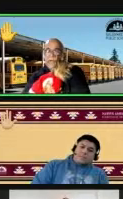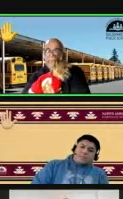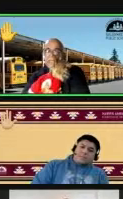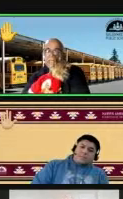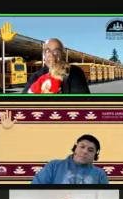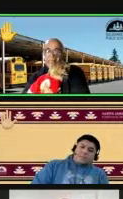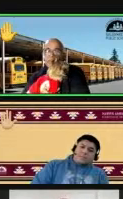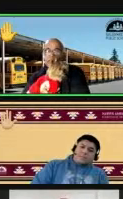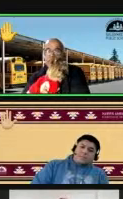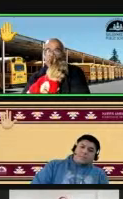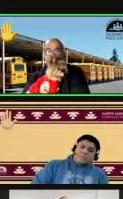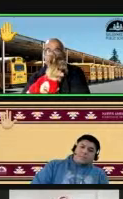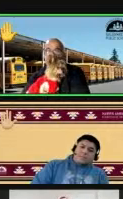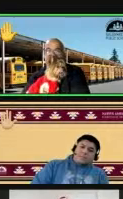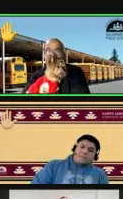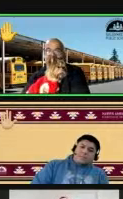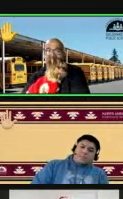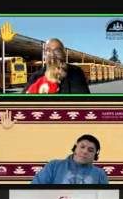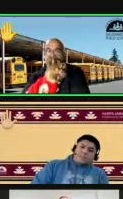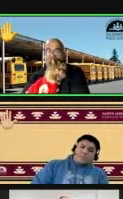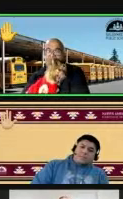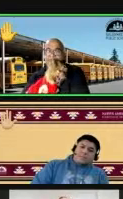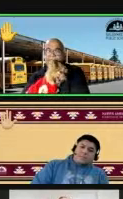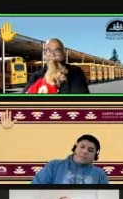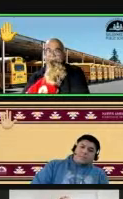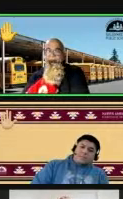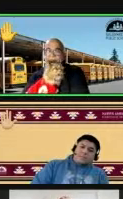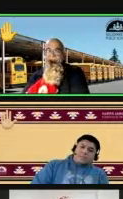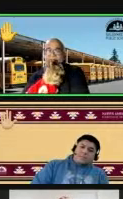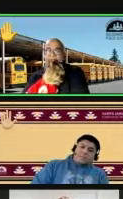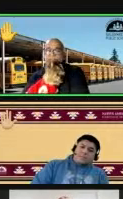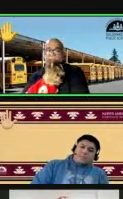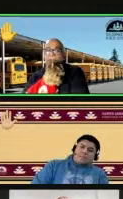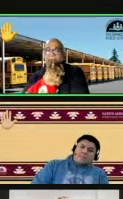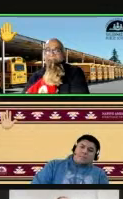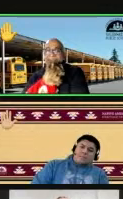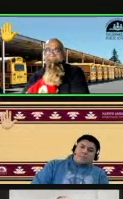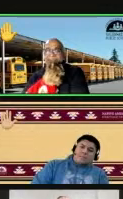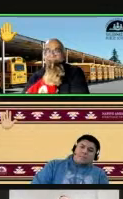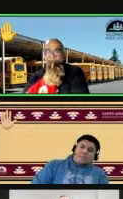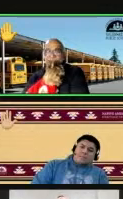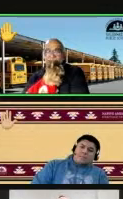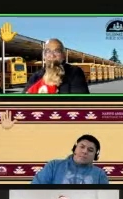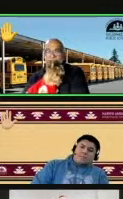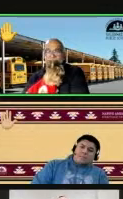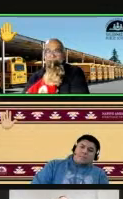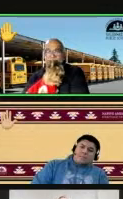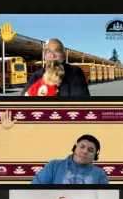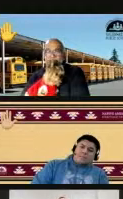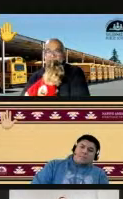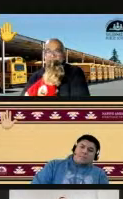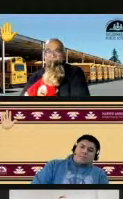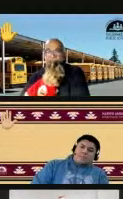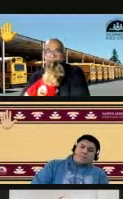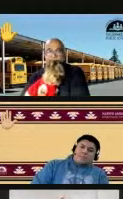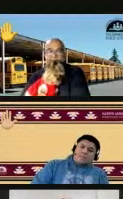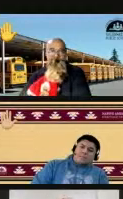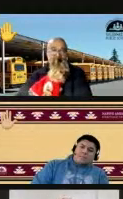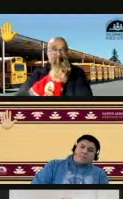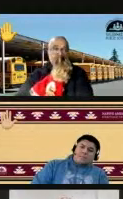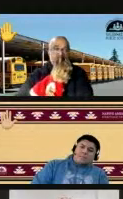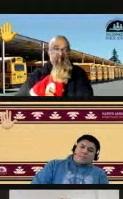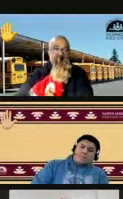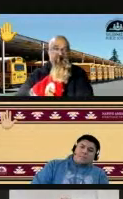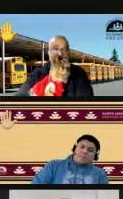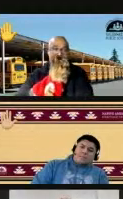bicultural competency. And it's not just, we can't stop at this level. Director Chandigiri, we removed